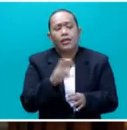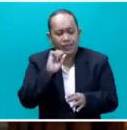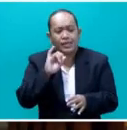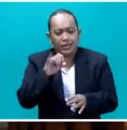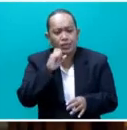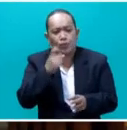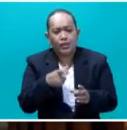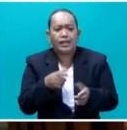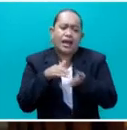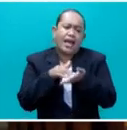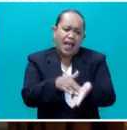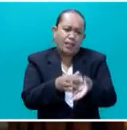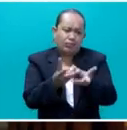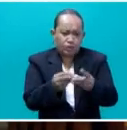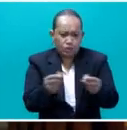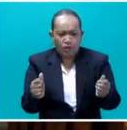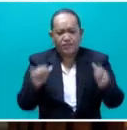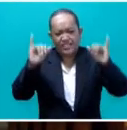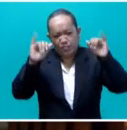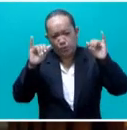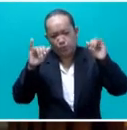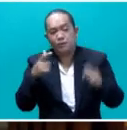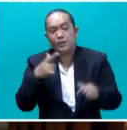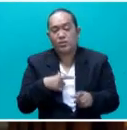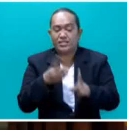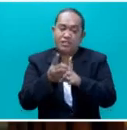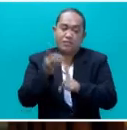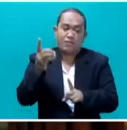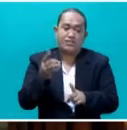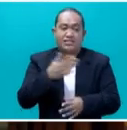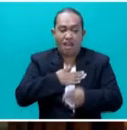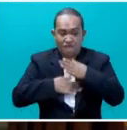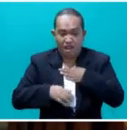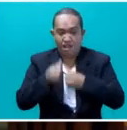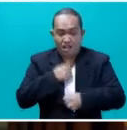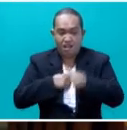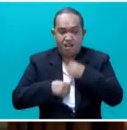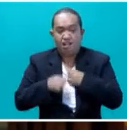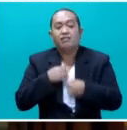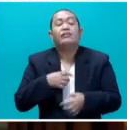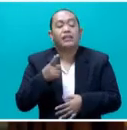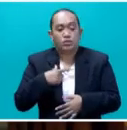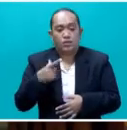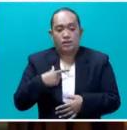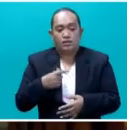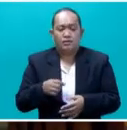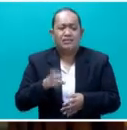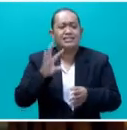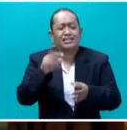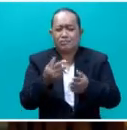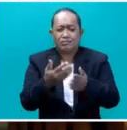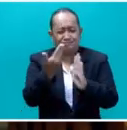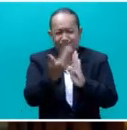that is faced by the developers and investors. As I have said, the legislation itself is so outdated